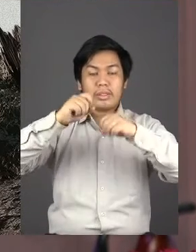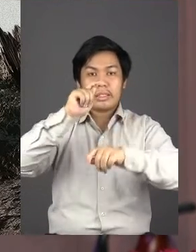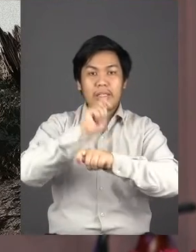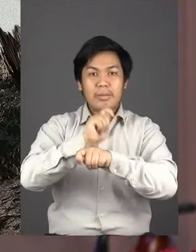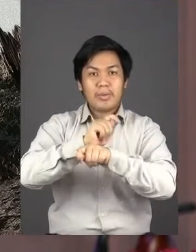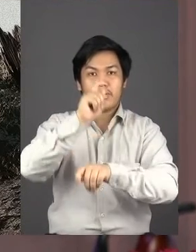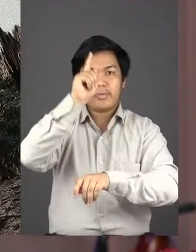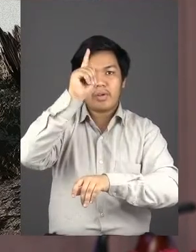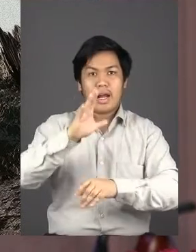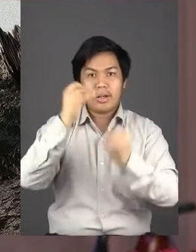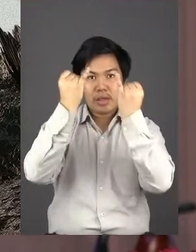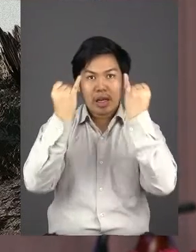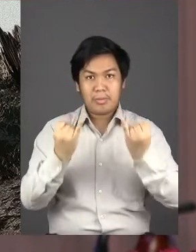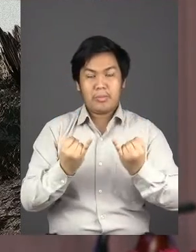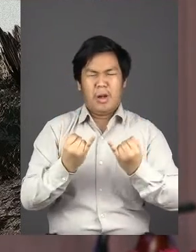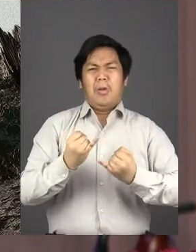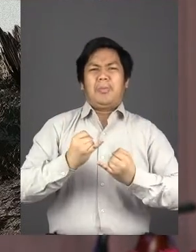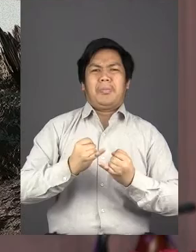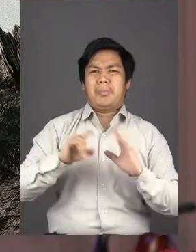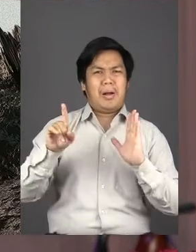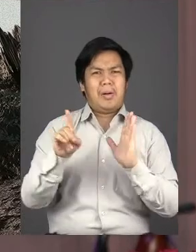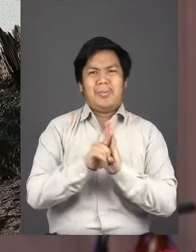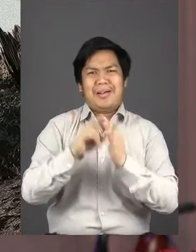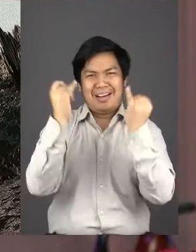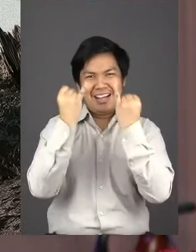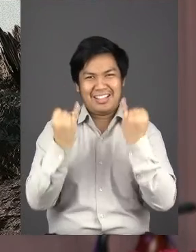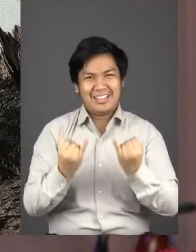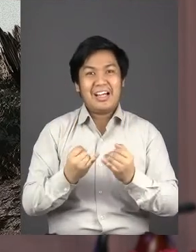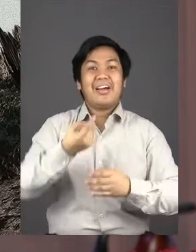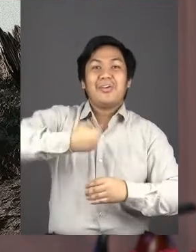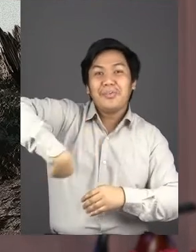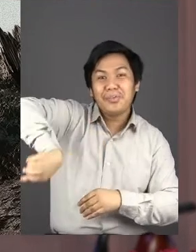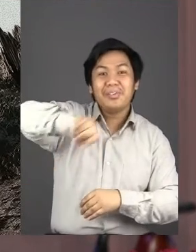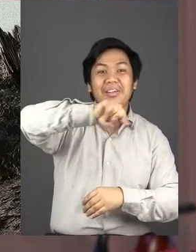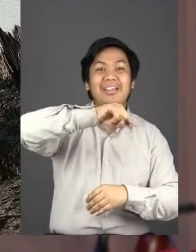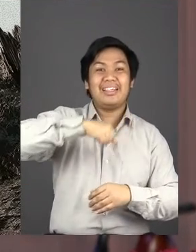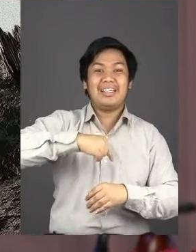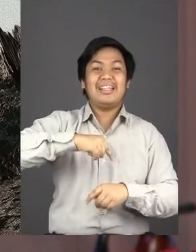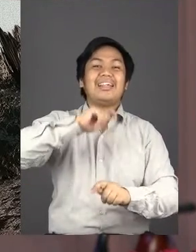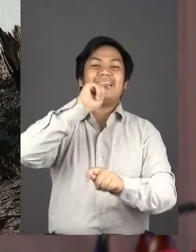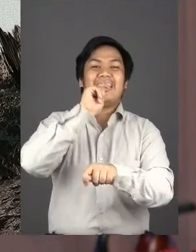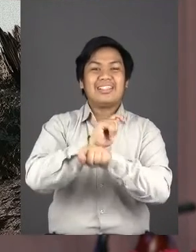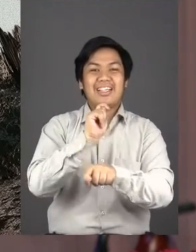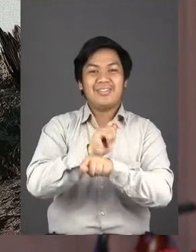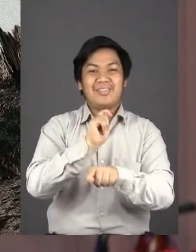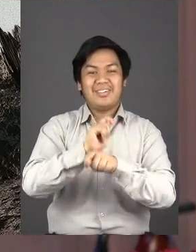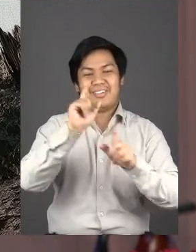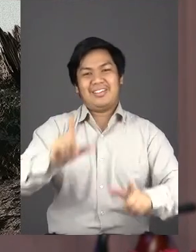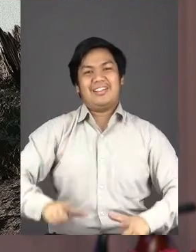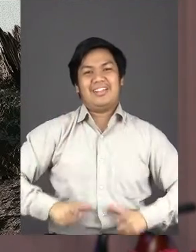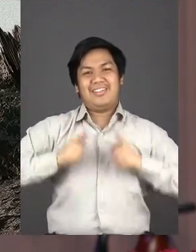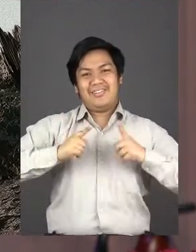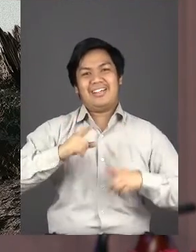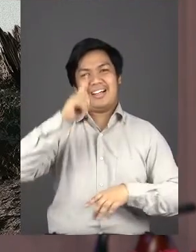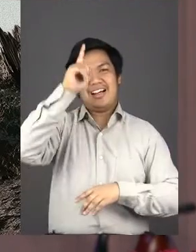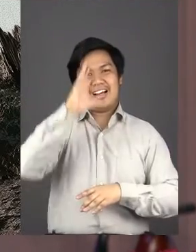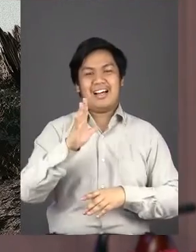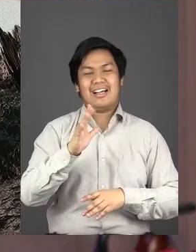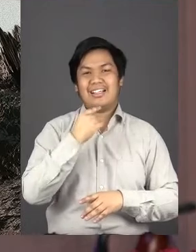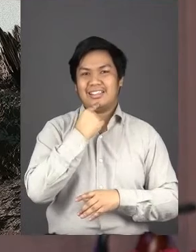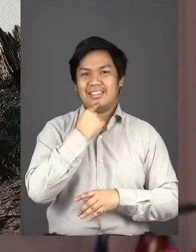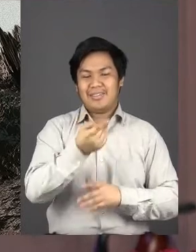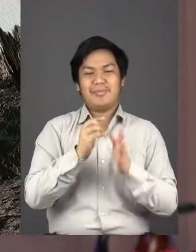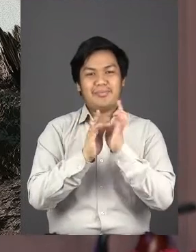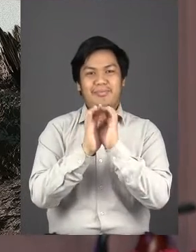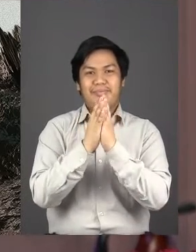God with idols? For we are the temple of the living God. 2 Corinthians